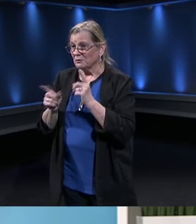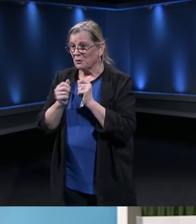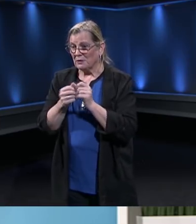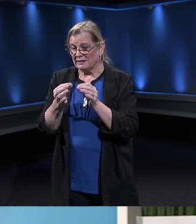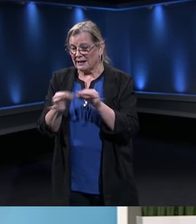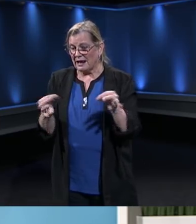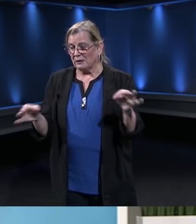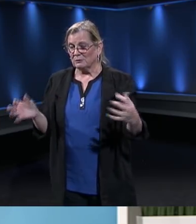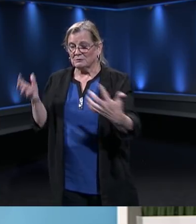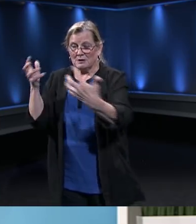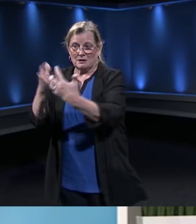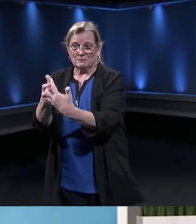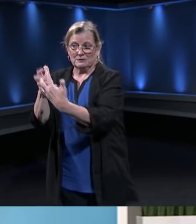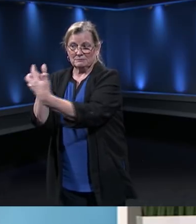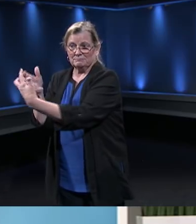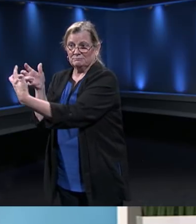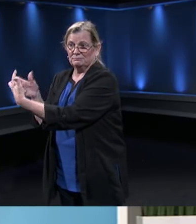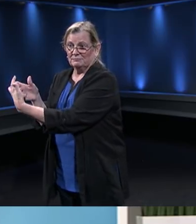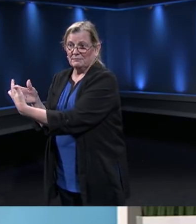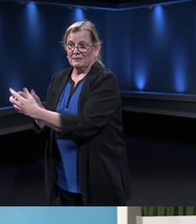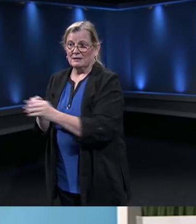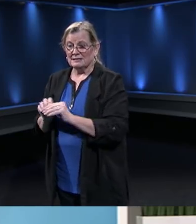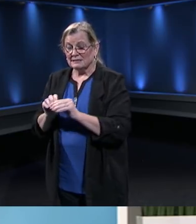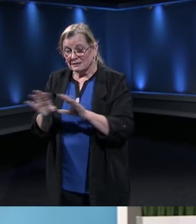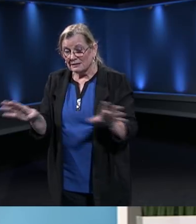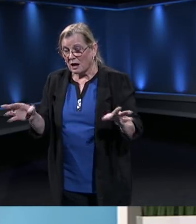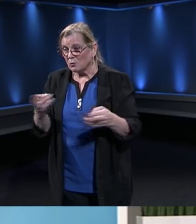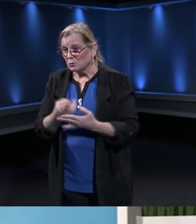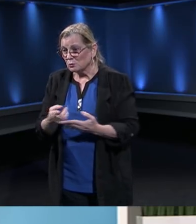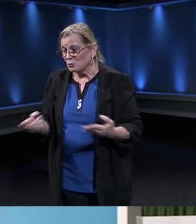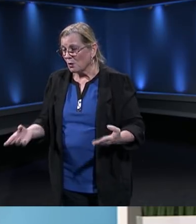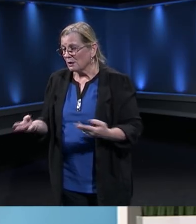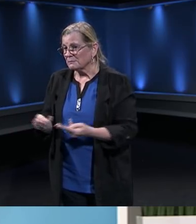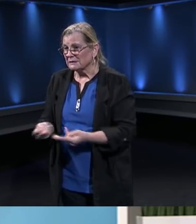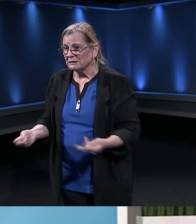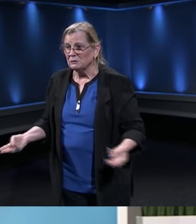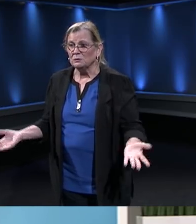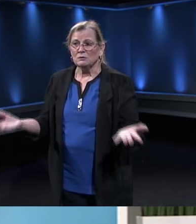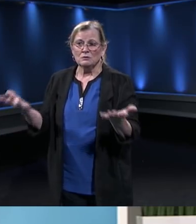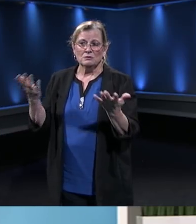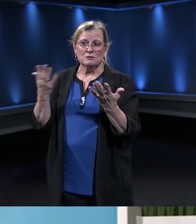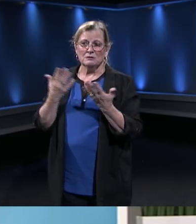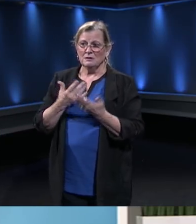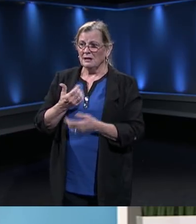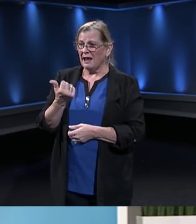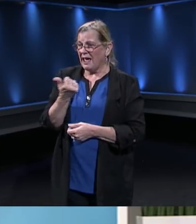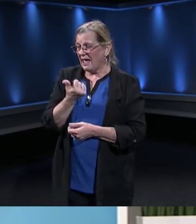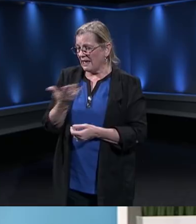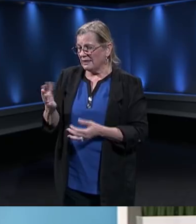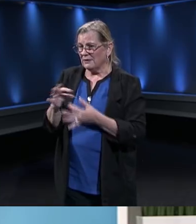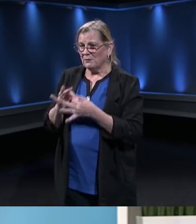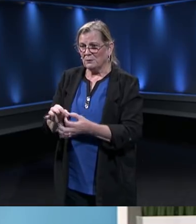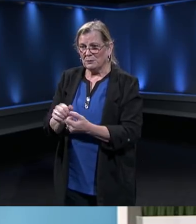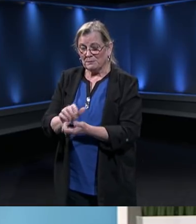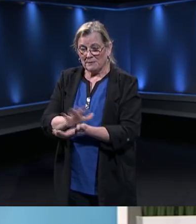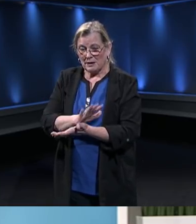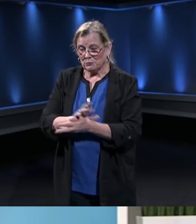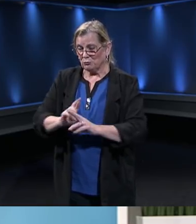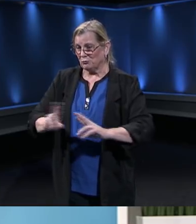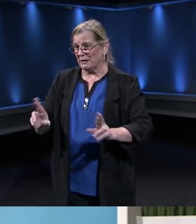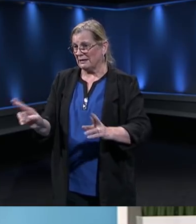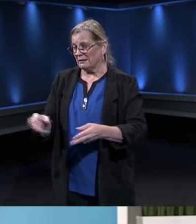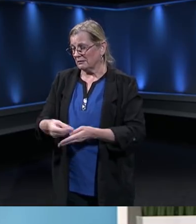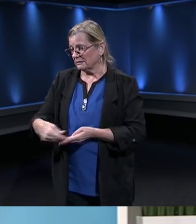getting the materials out in Spanish, making sure that anything that we send out is going to be available to them in those home